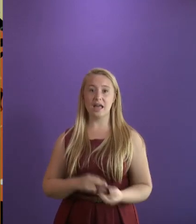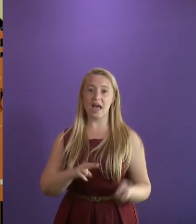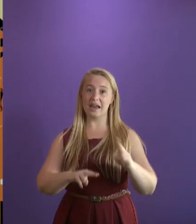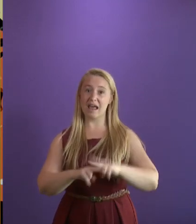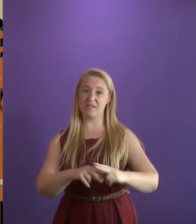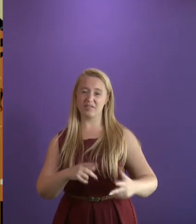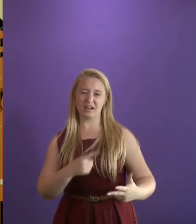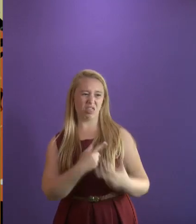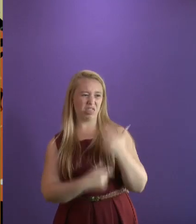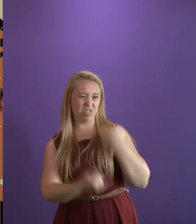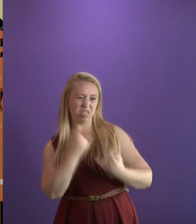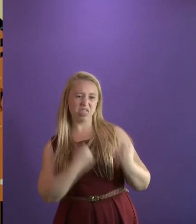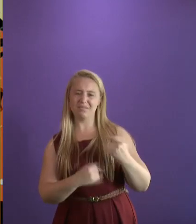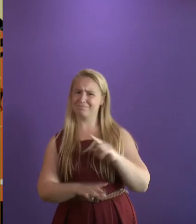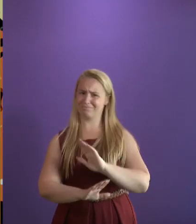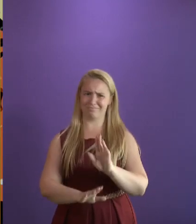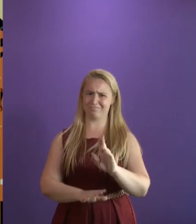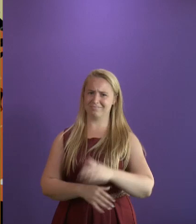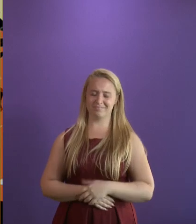idiot.